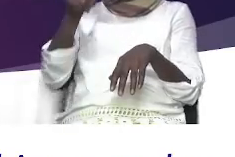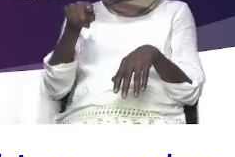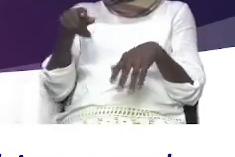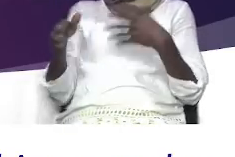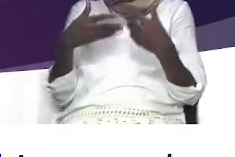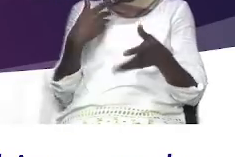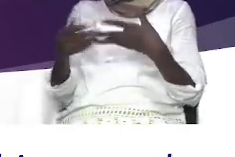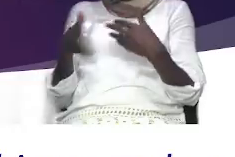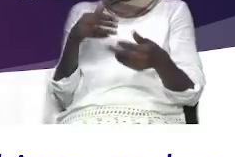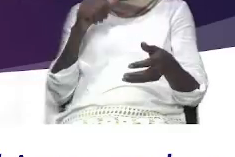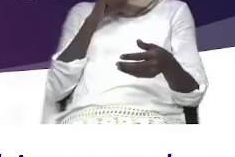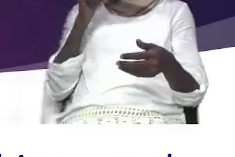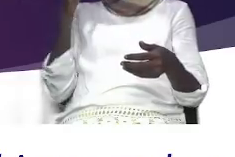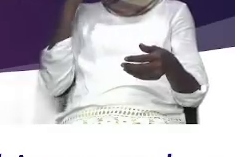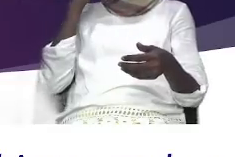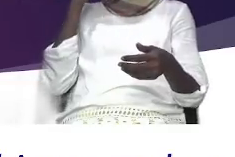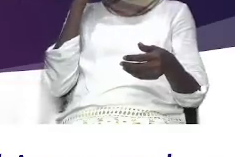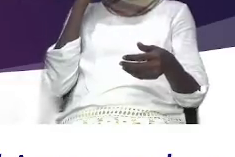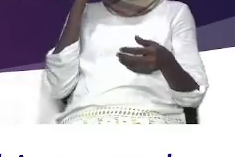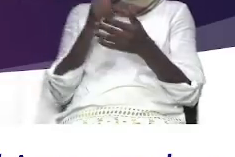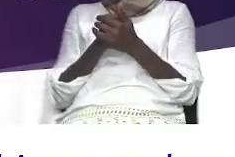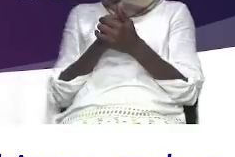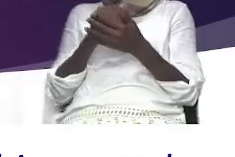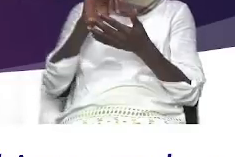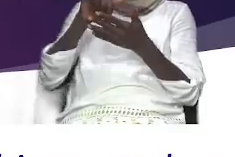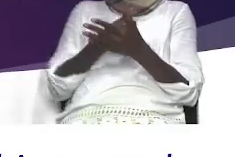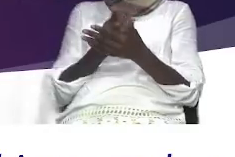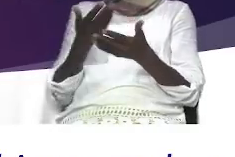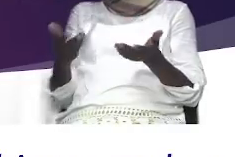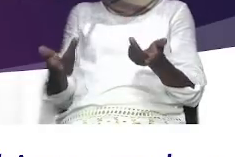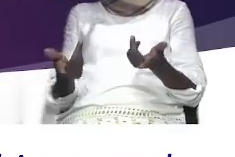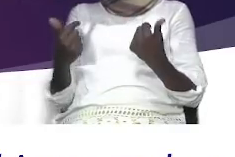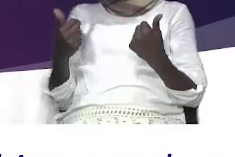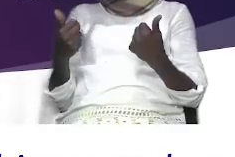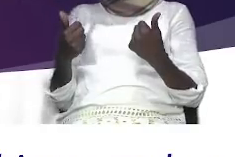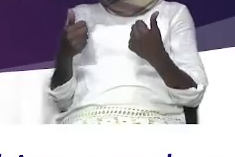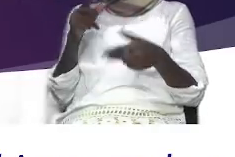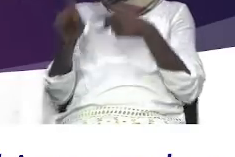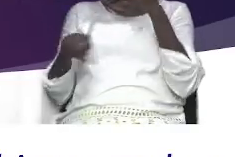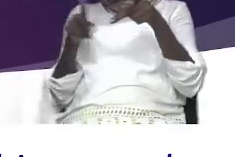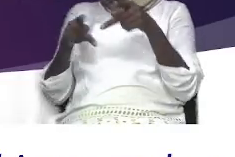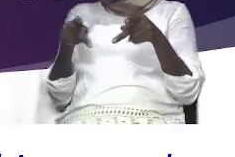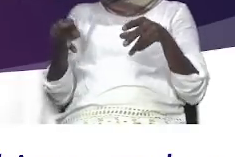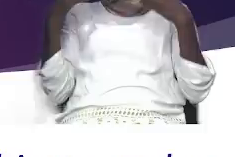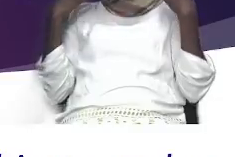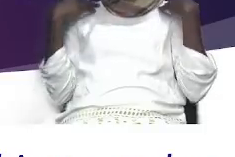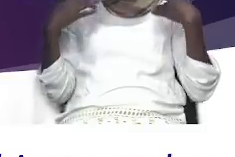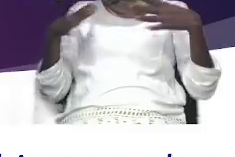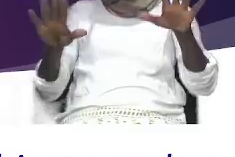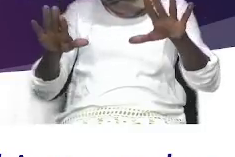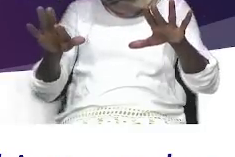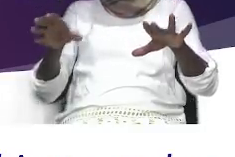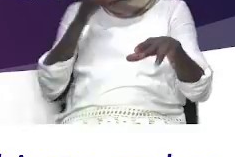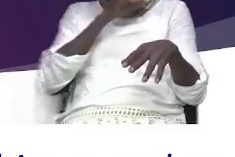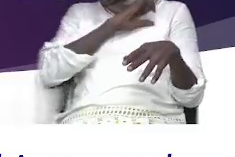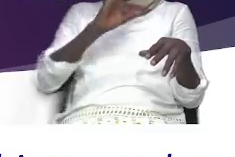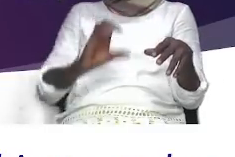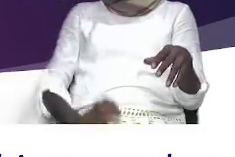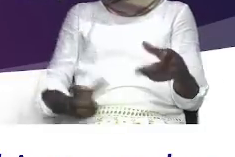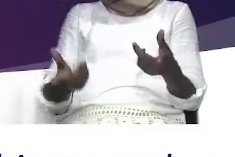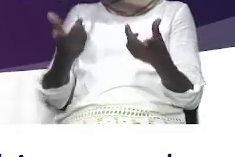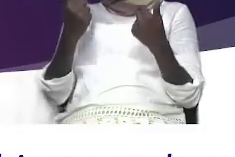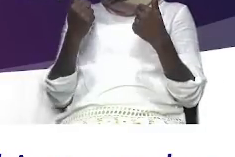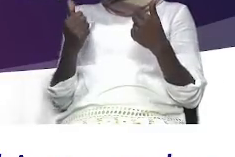know, but as a church, we know, because these things come to us. The people from the community come to us. Saints come to us quietly. I